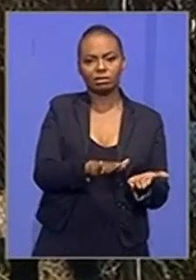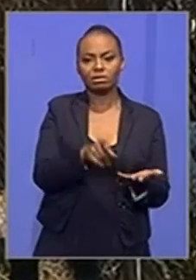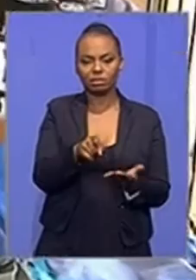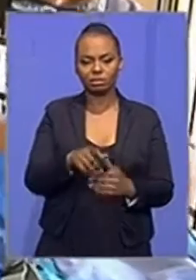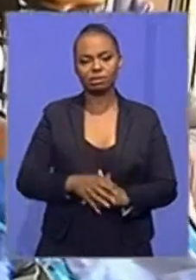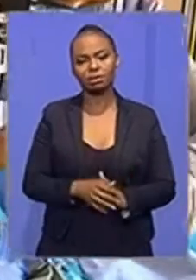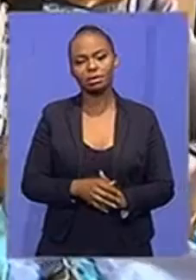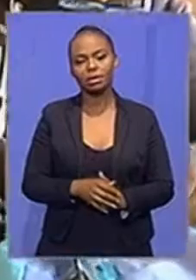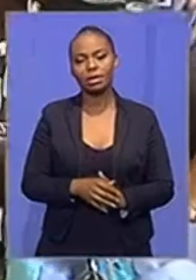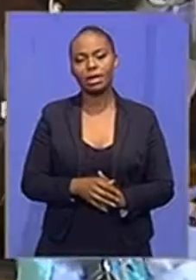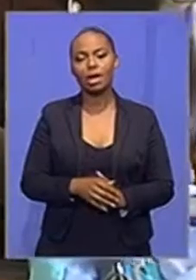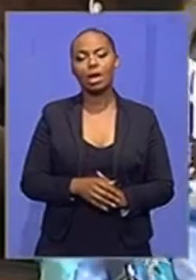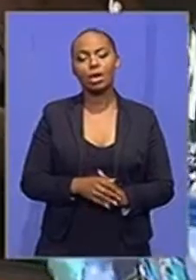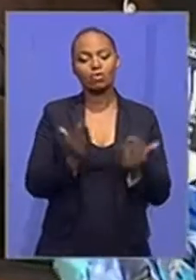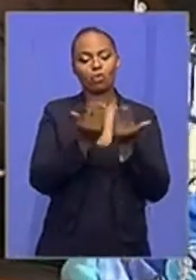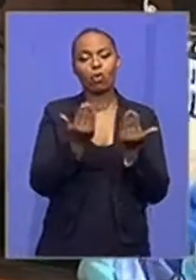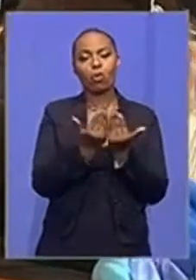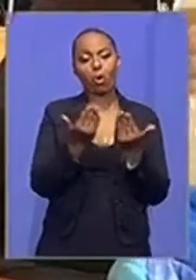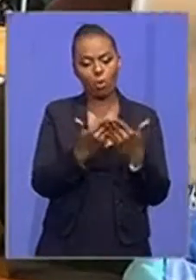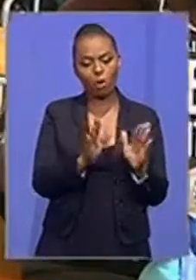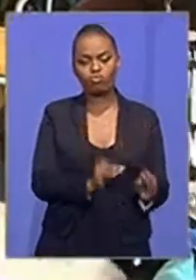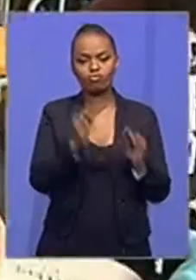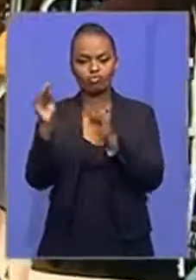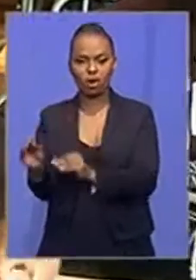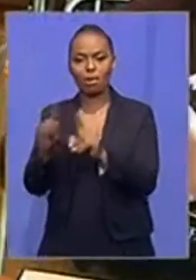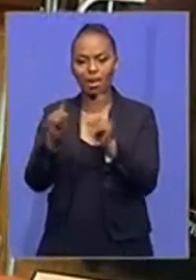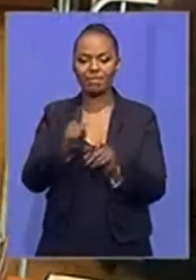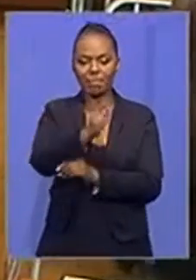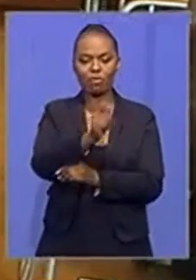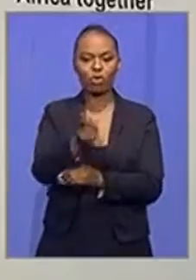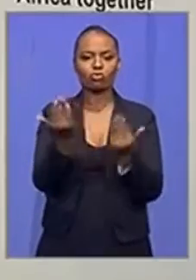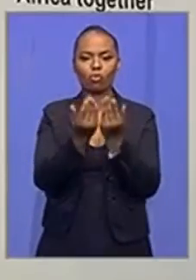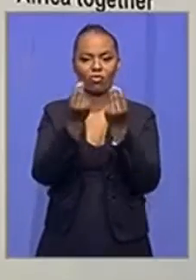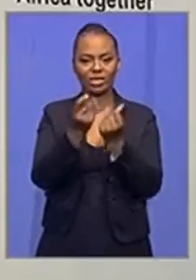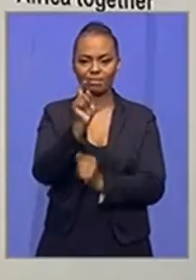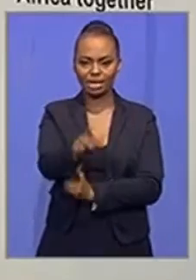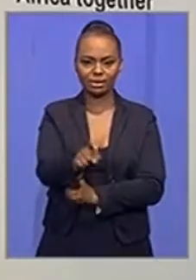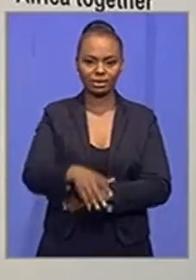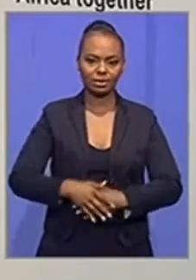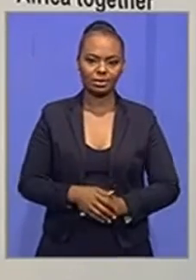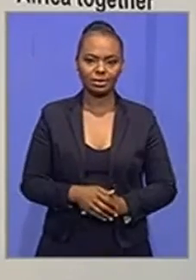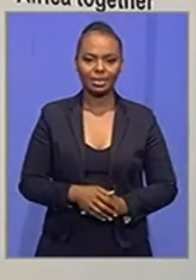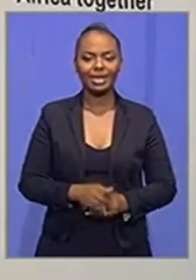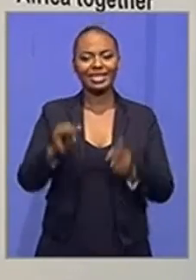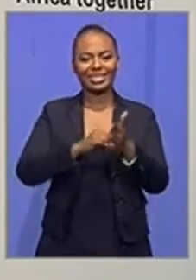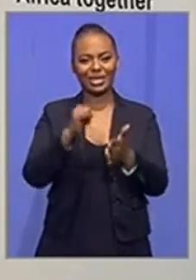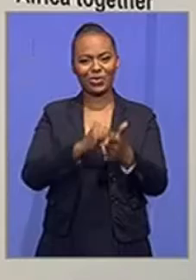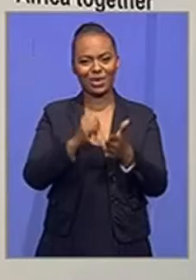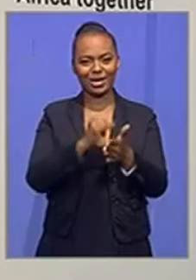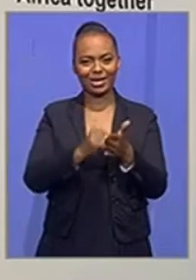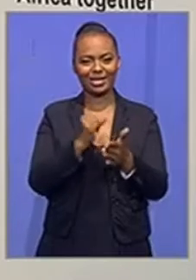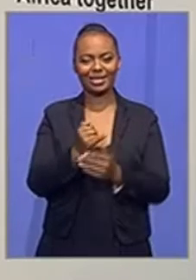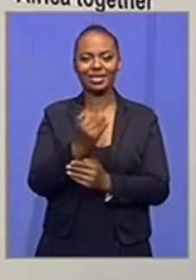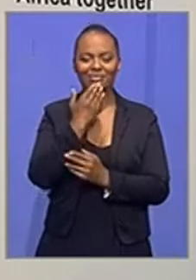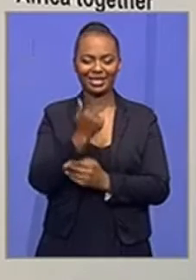e buseditswe morao, batswadi ba tshwanela ho tswela pele ho lefa tjhelete ya sekolo. School fees in January, yes,